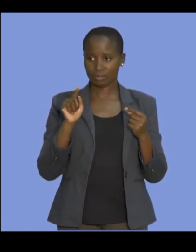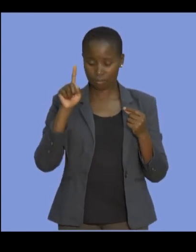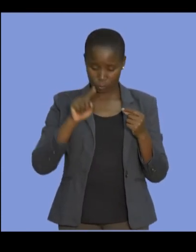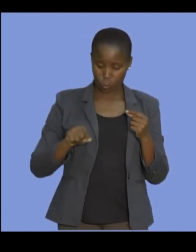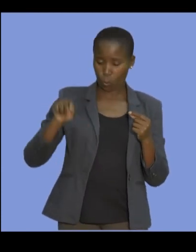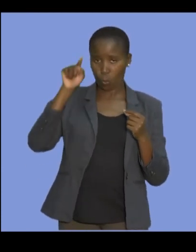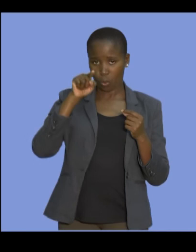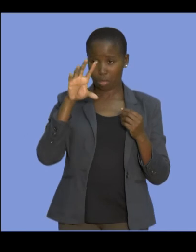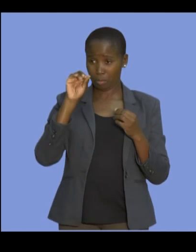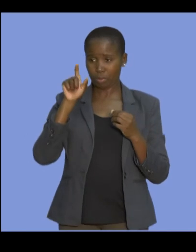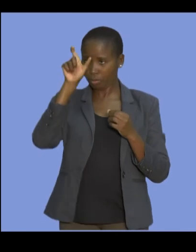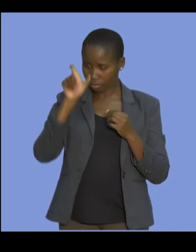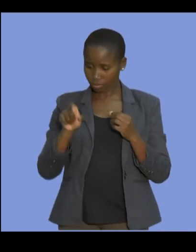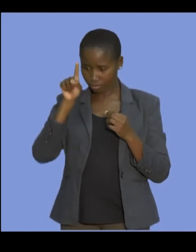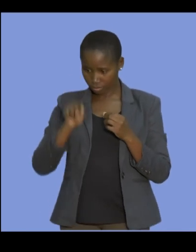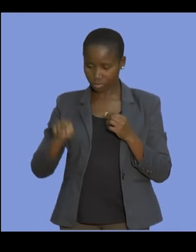So we get 22.